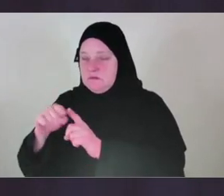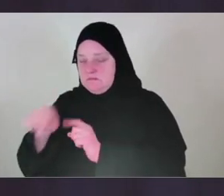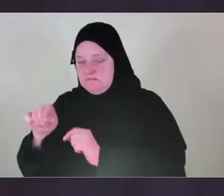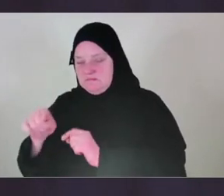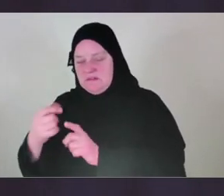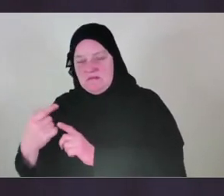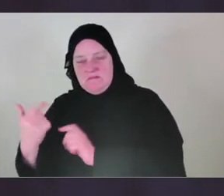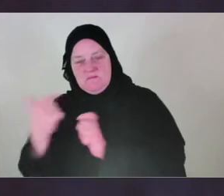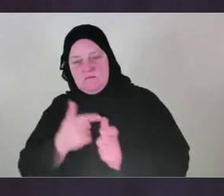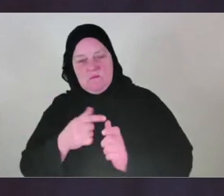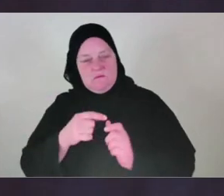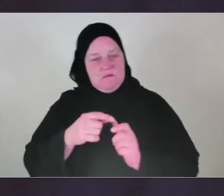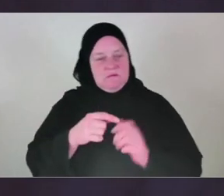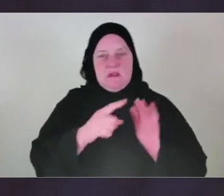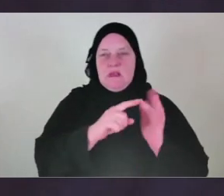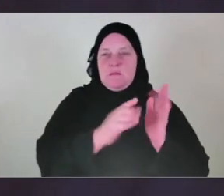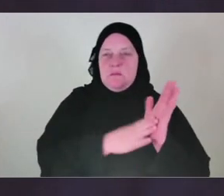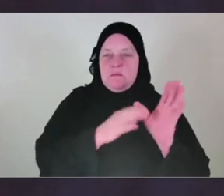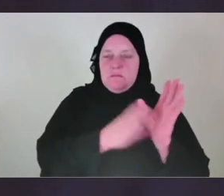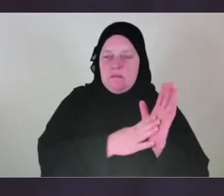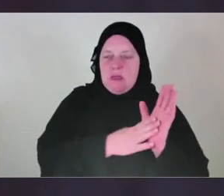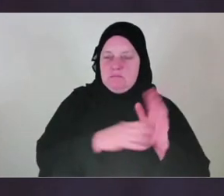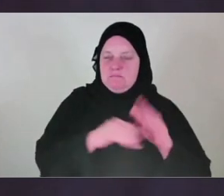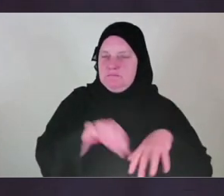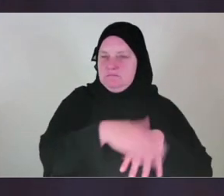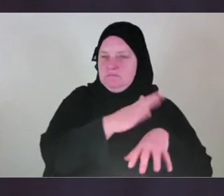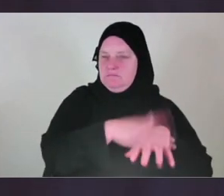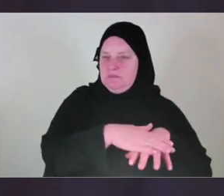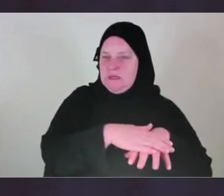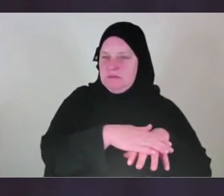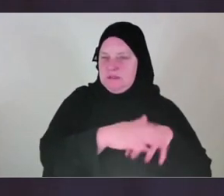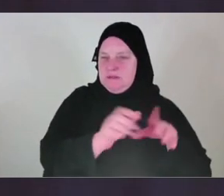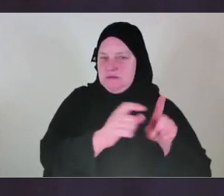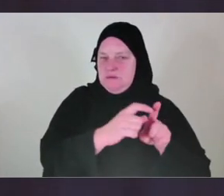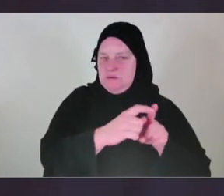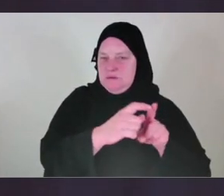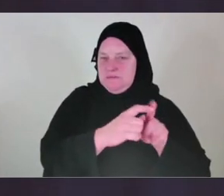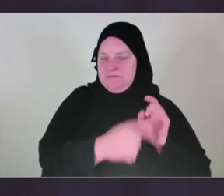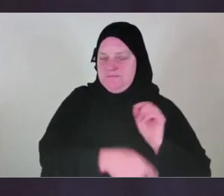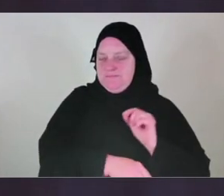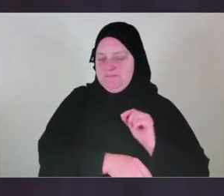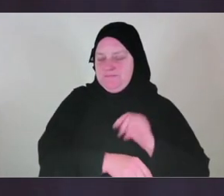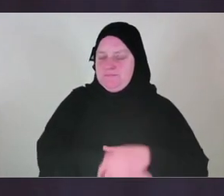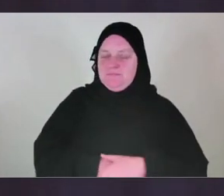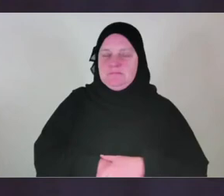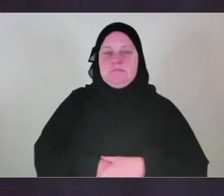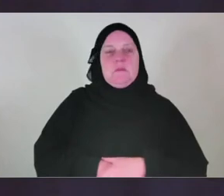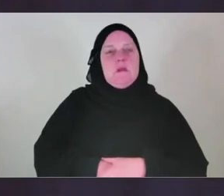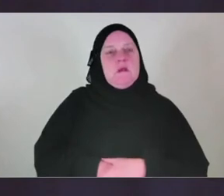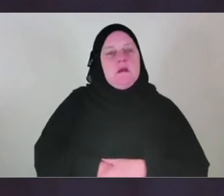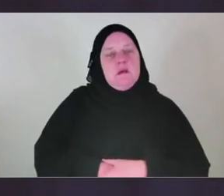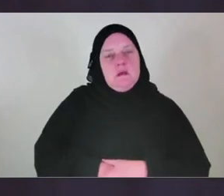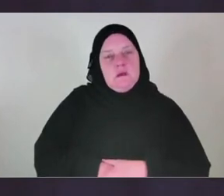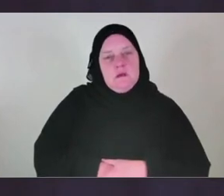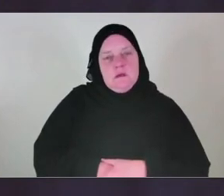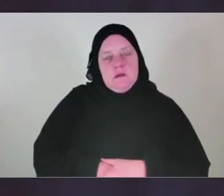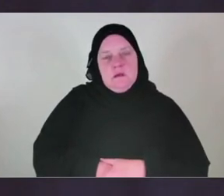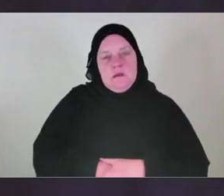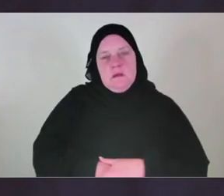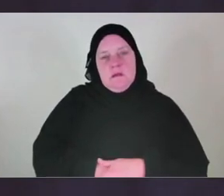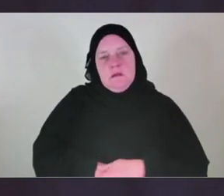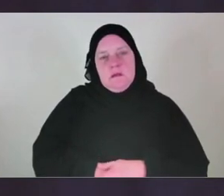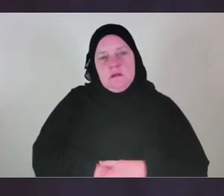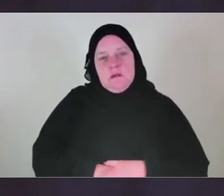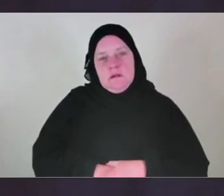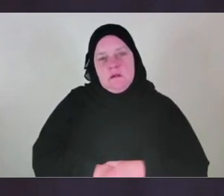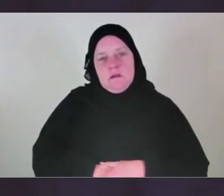Aminullah. Muhammad, the son of Harun, was called Aminullah. He's the trusted by Allah. This